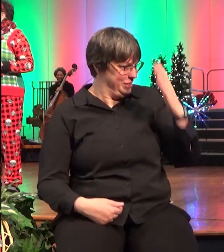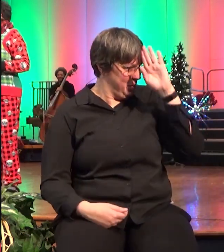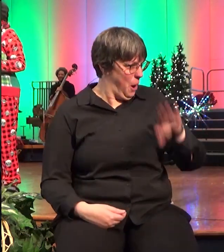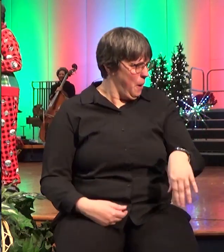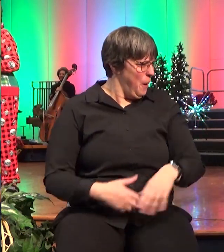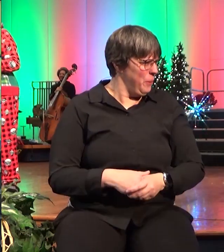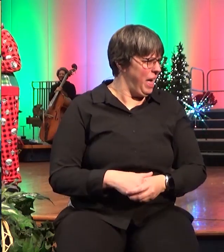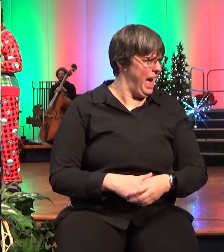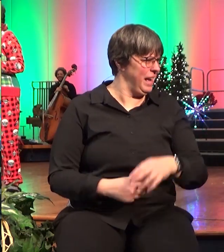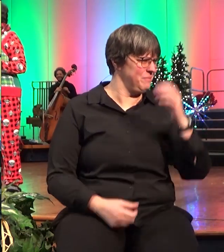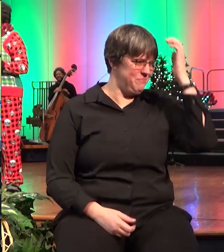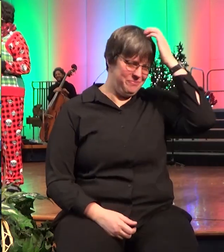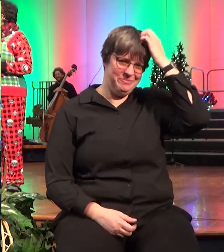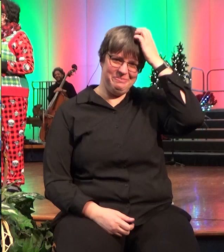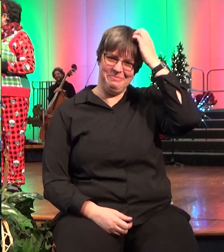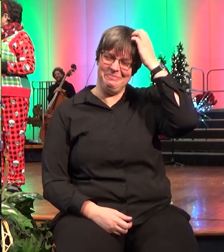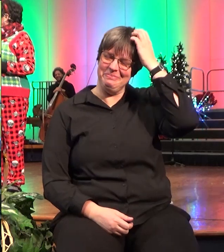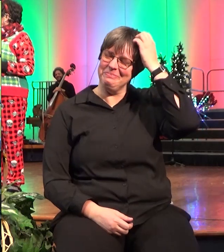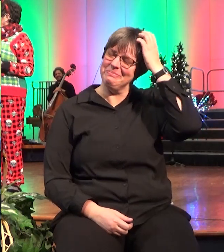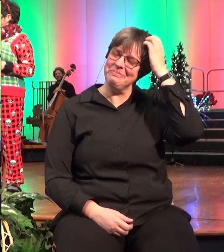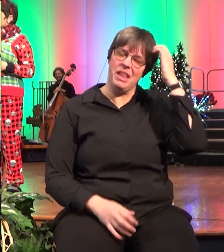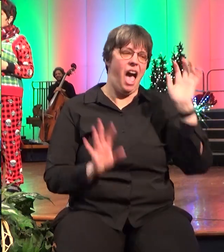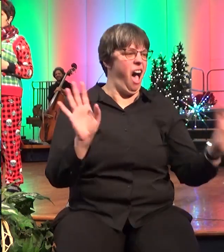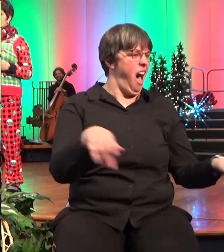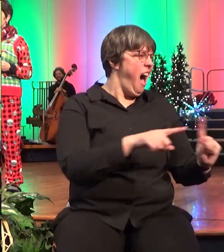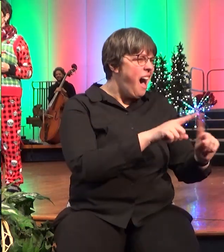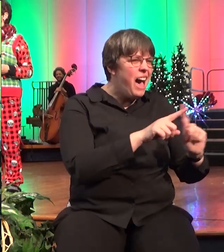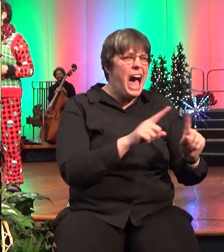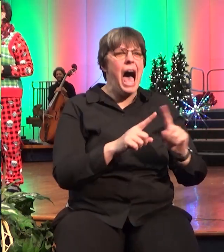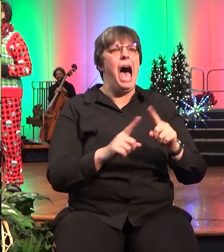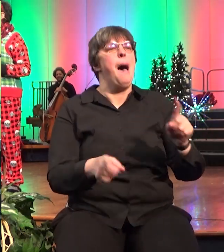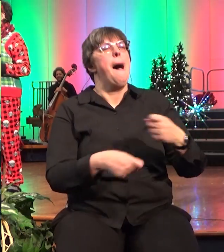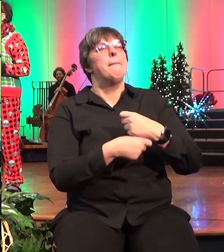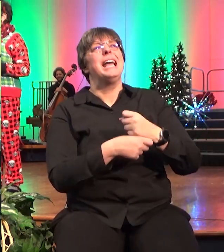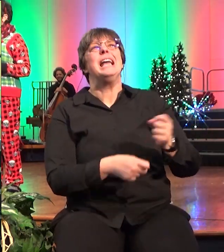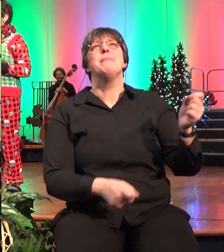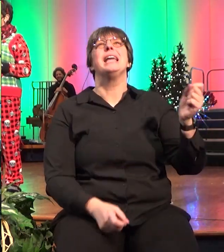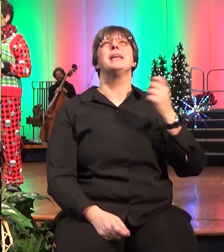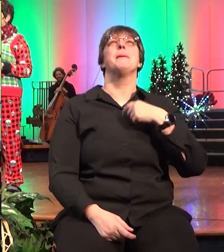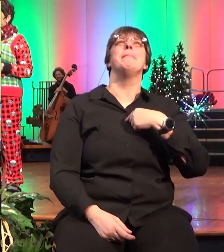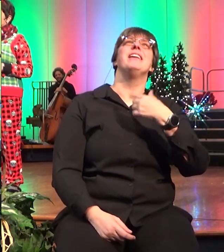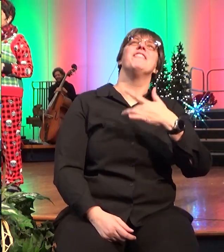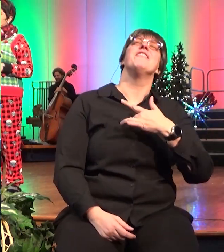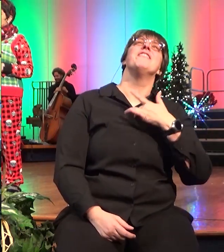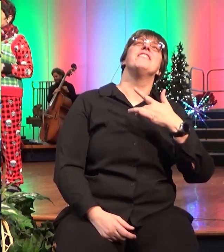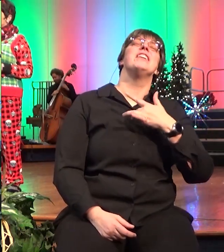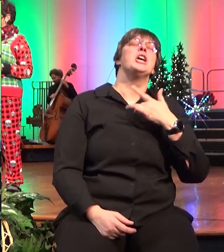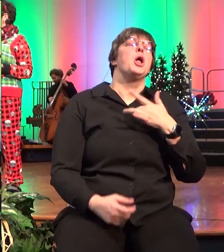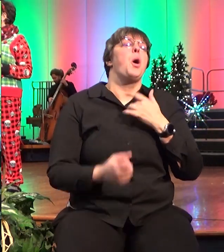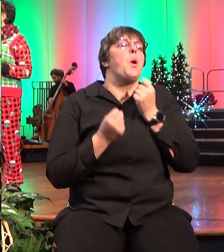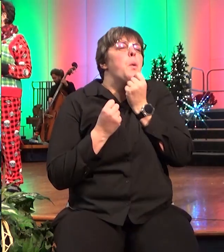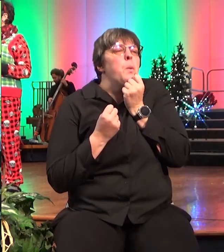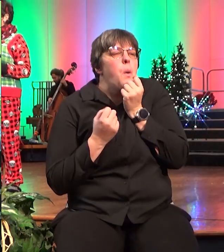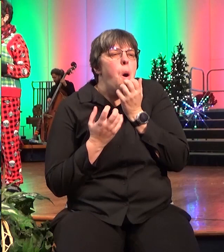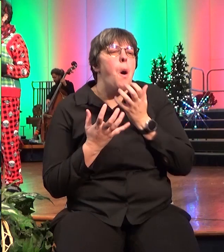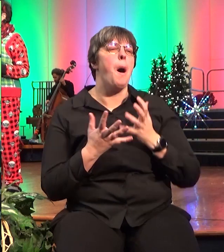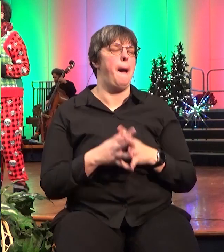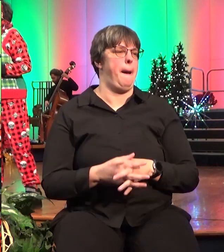Wow. Yeah. Well, all this talk about fruitcake is making me feel warm and fuzzy. Me